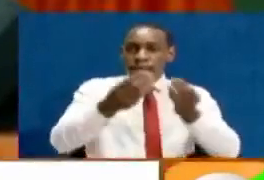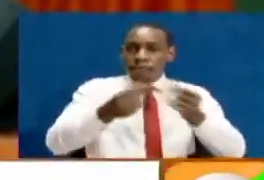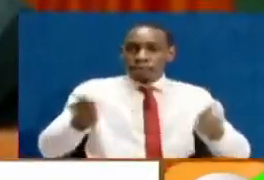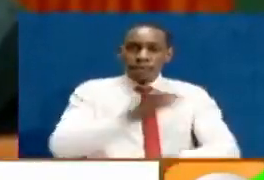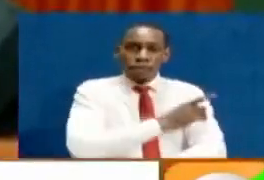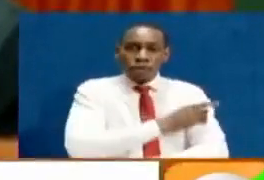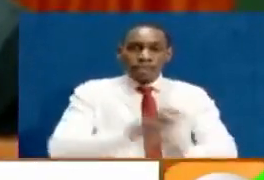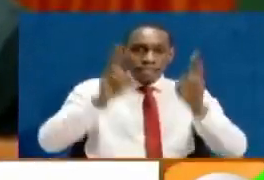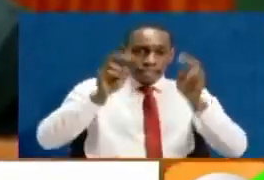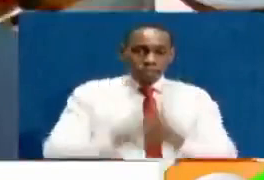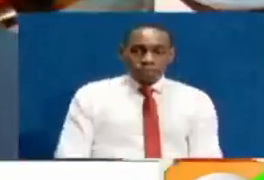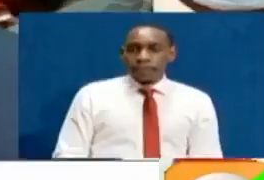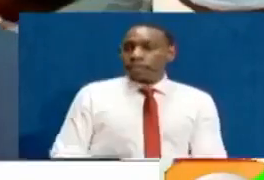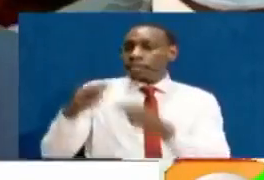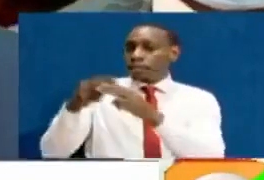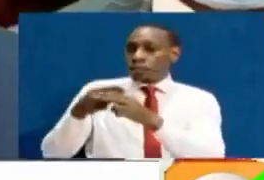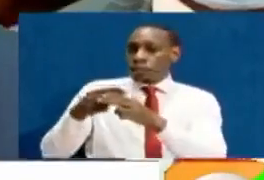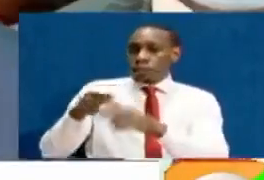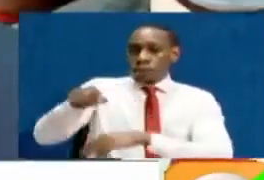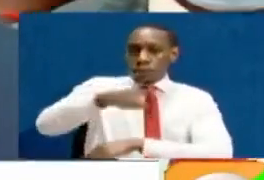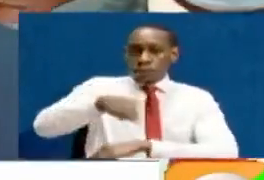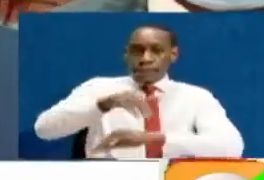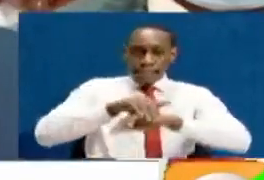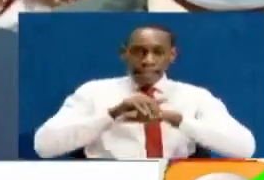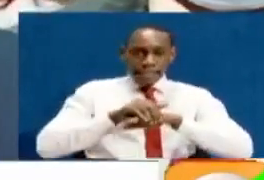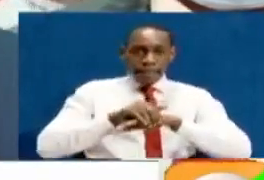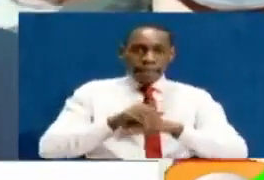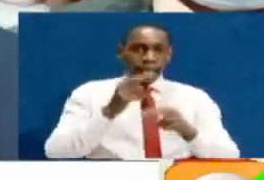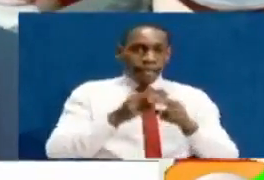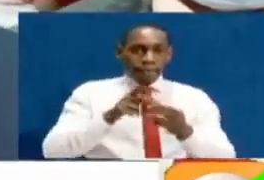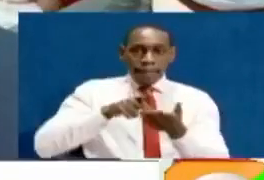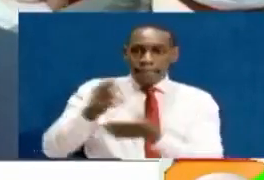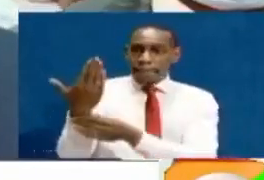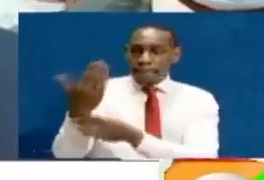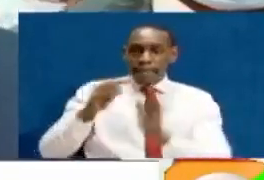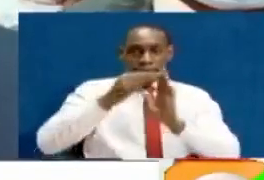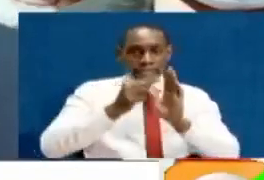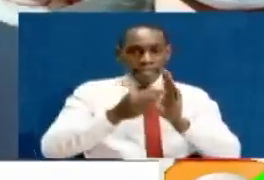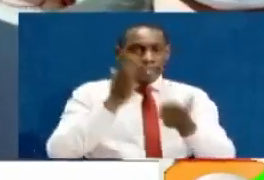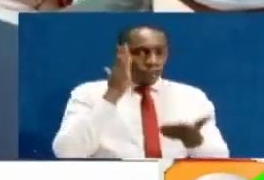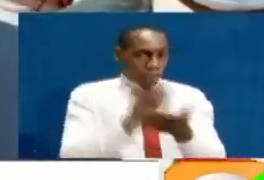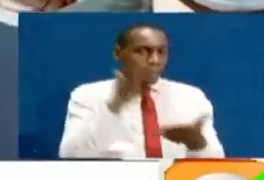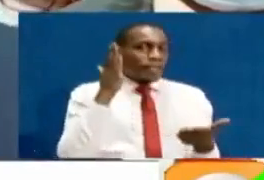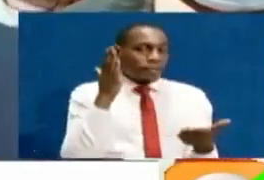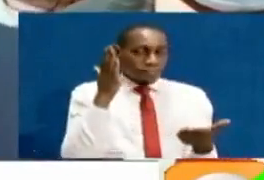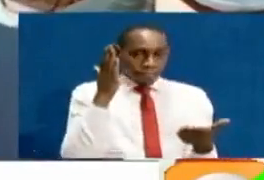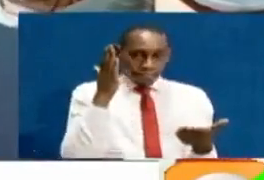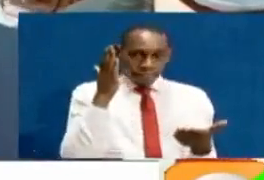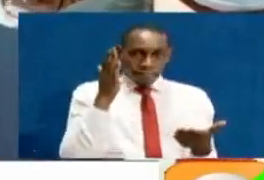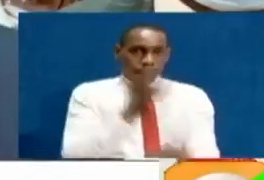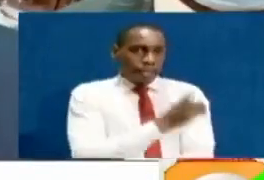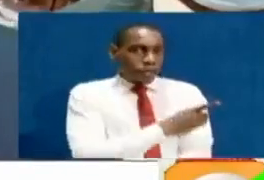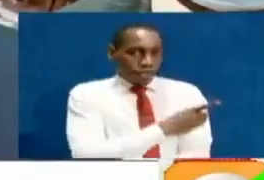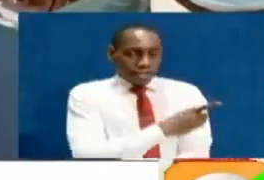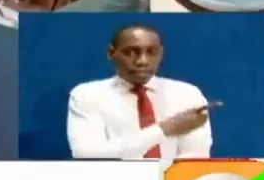solving the doctors' issues. As soon as we get, the payroll or a list of confirming